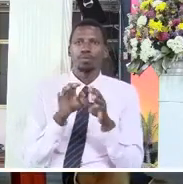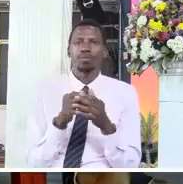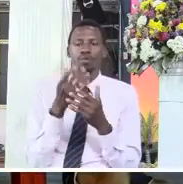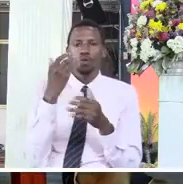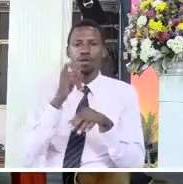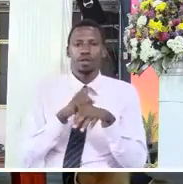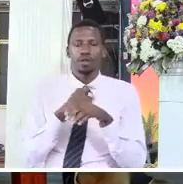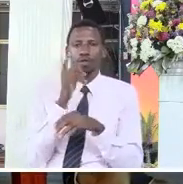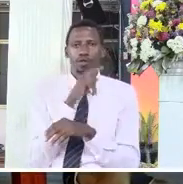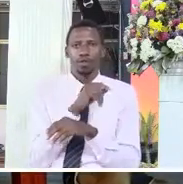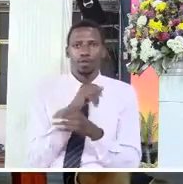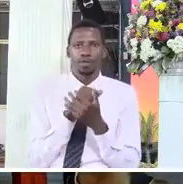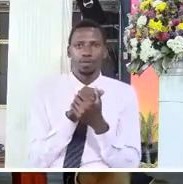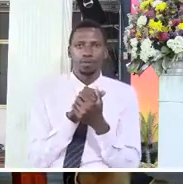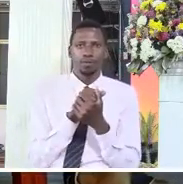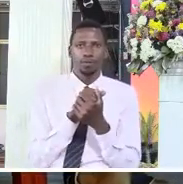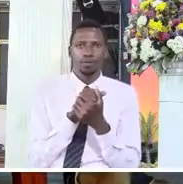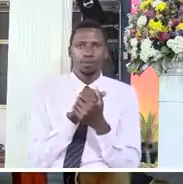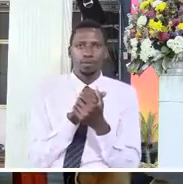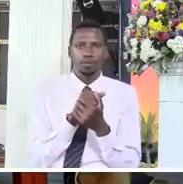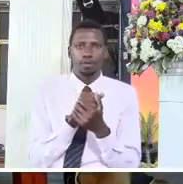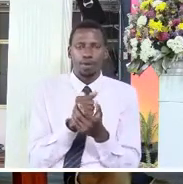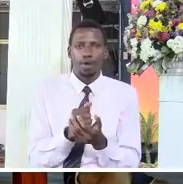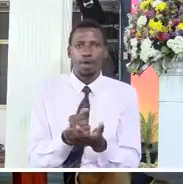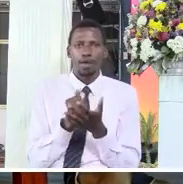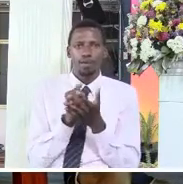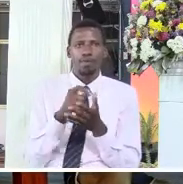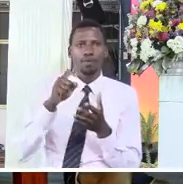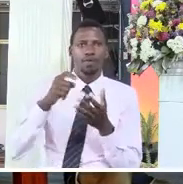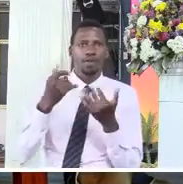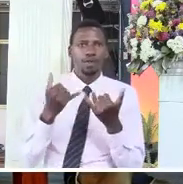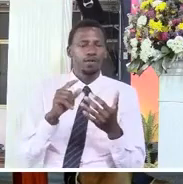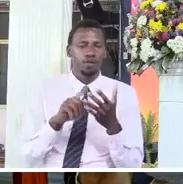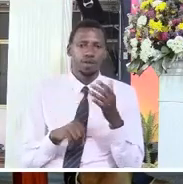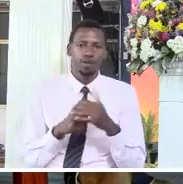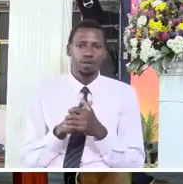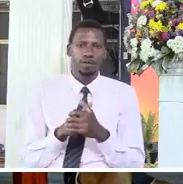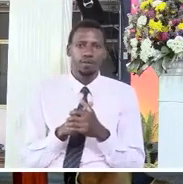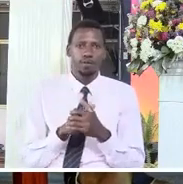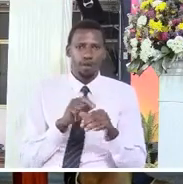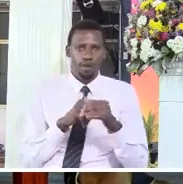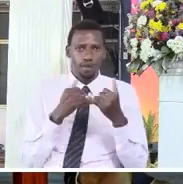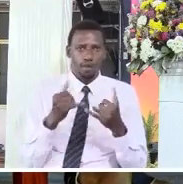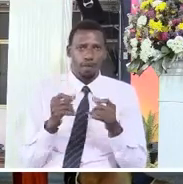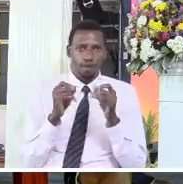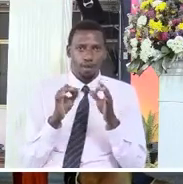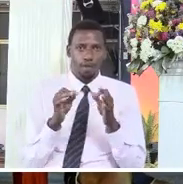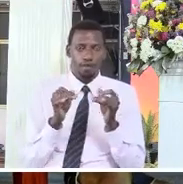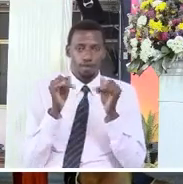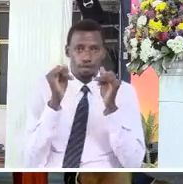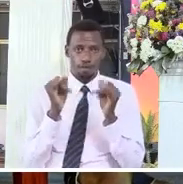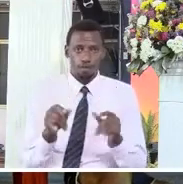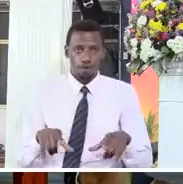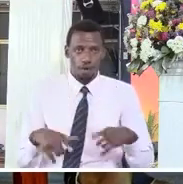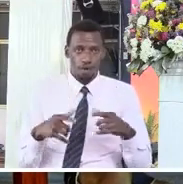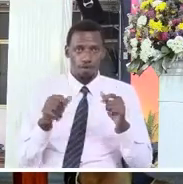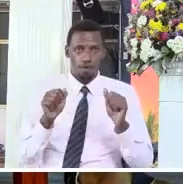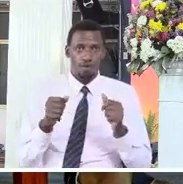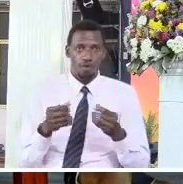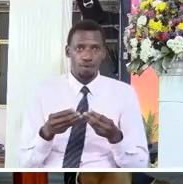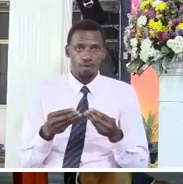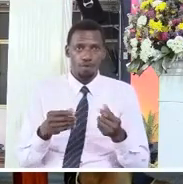What help do you need now, right now? If New Life was to intervene